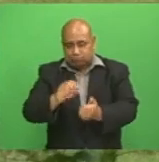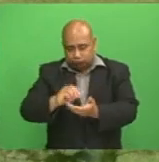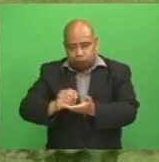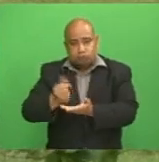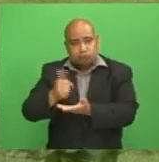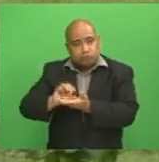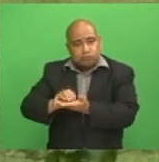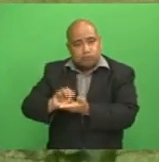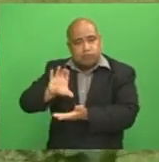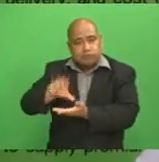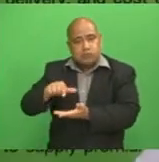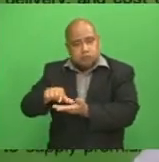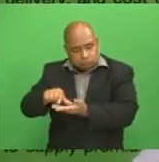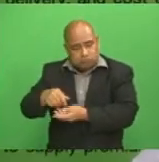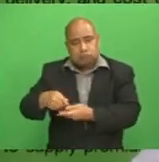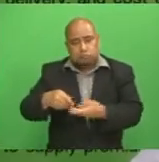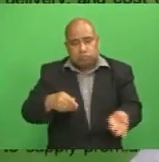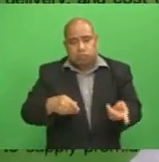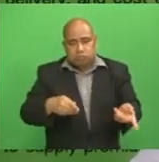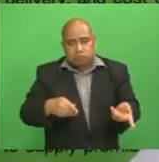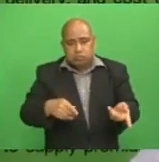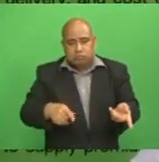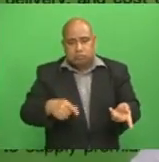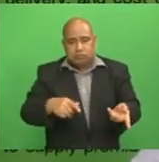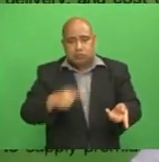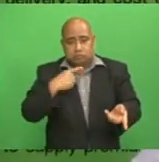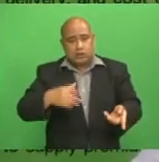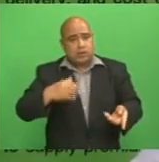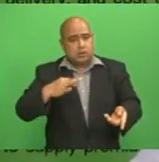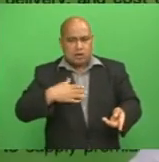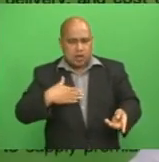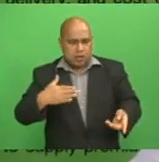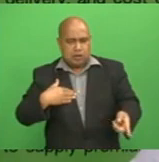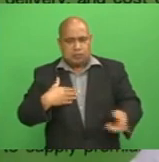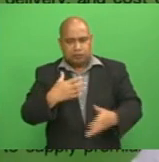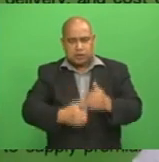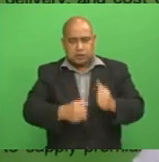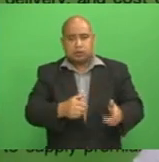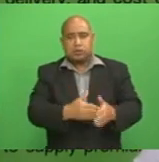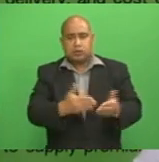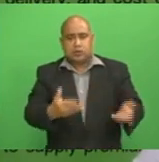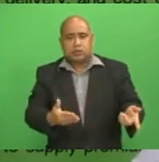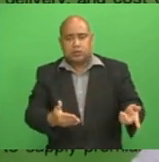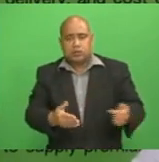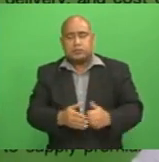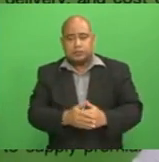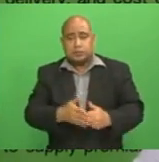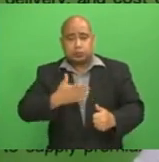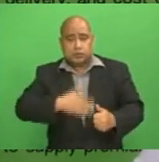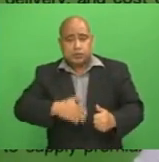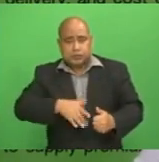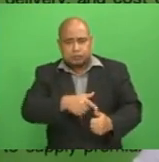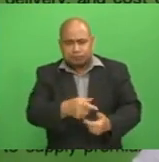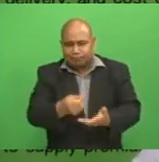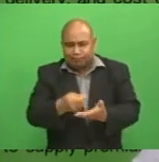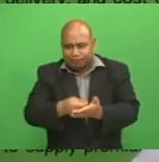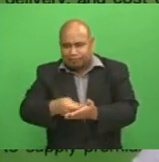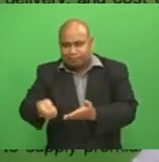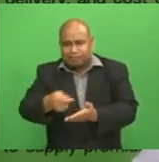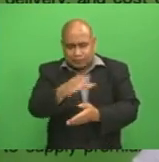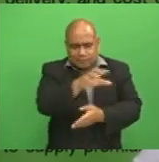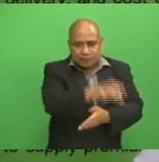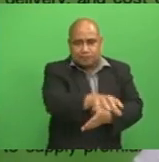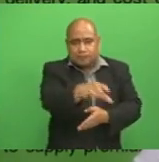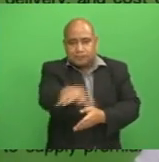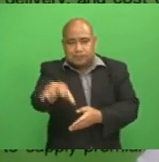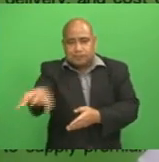Fiji Cooperative is looking after is to list cost rations to produce through our feed mill, so that farmers are able to get at least